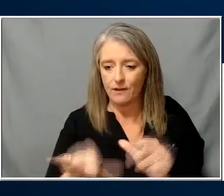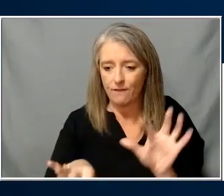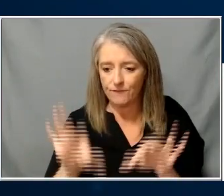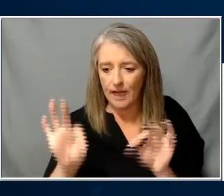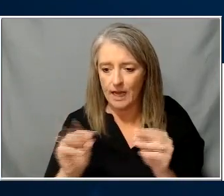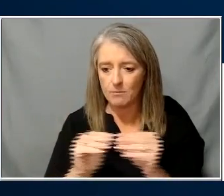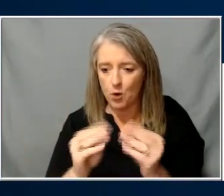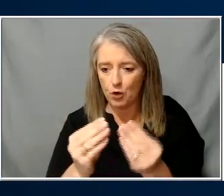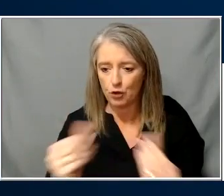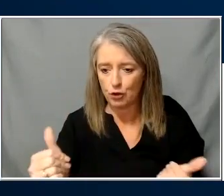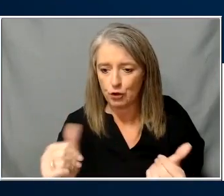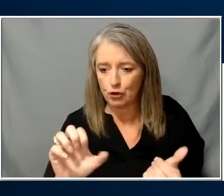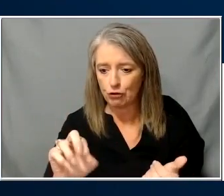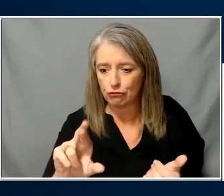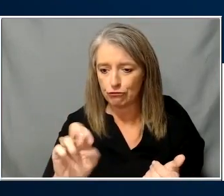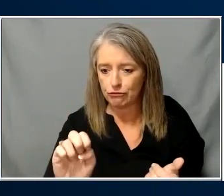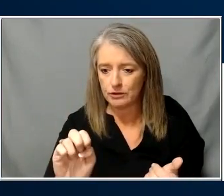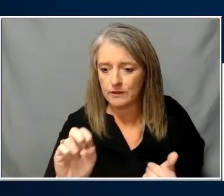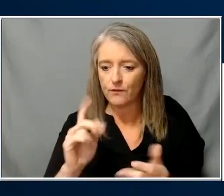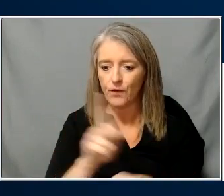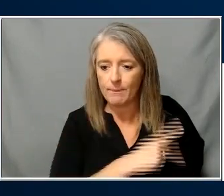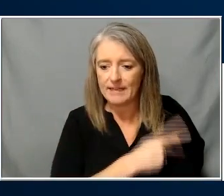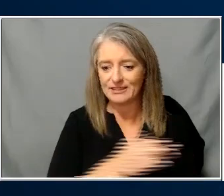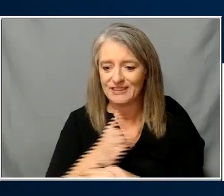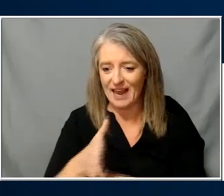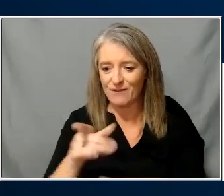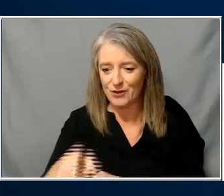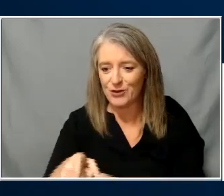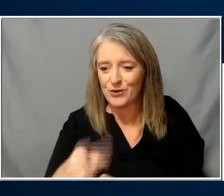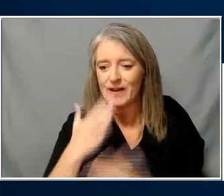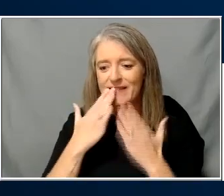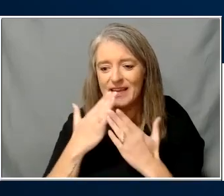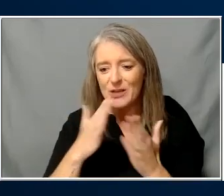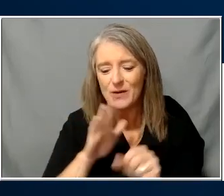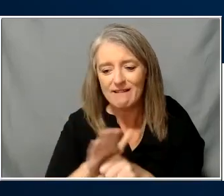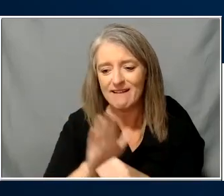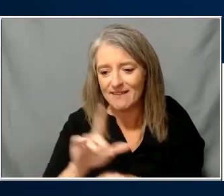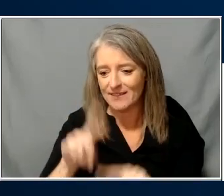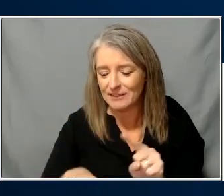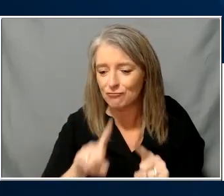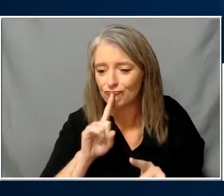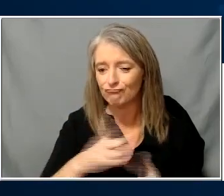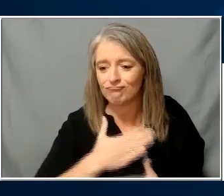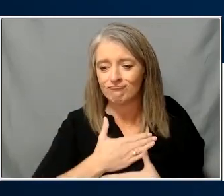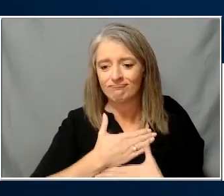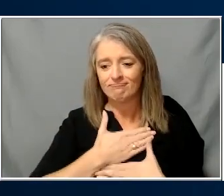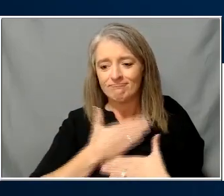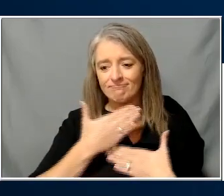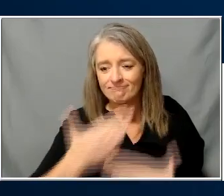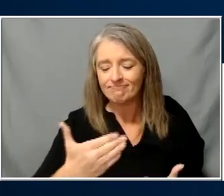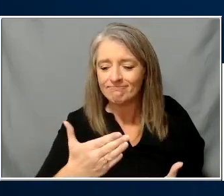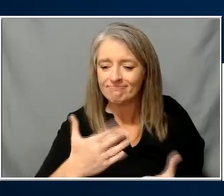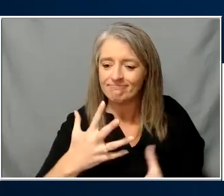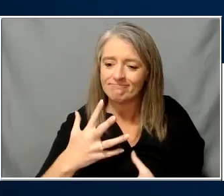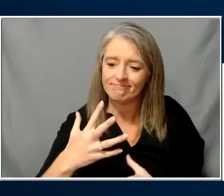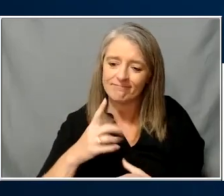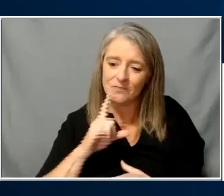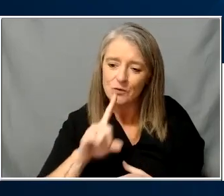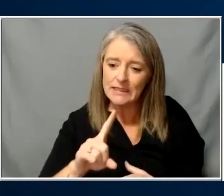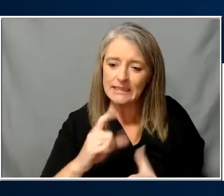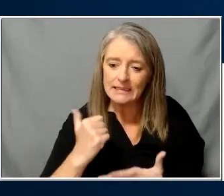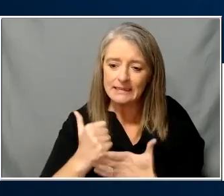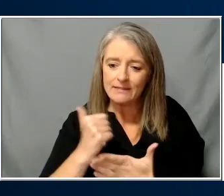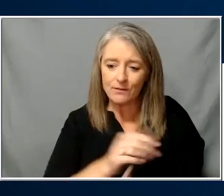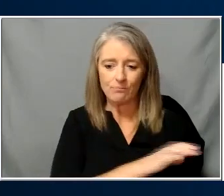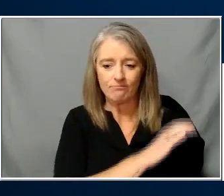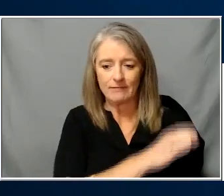every patient that comes after you. And I just can't thank you enough for so graciously being an ambassador for clinical